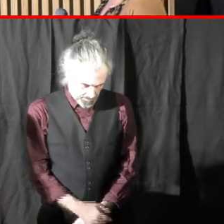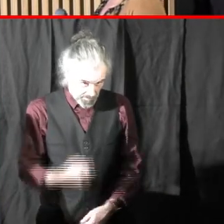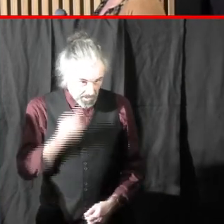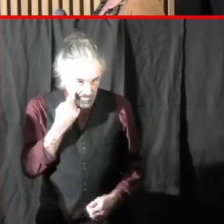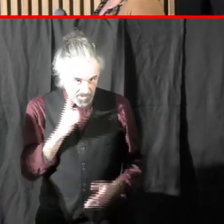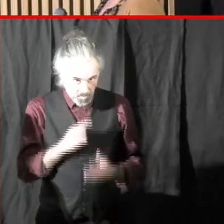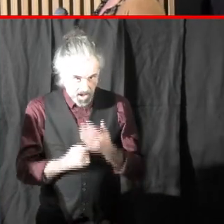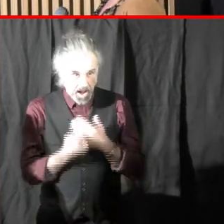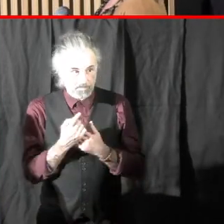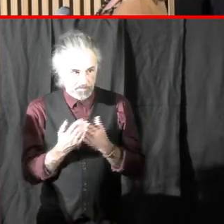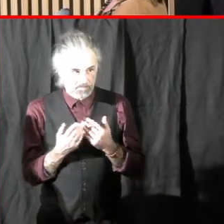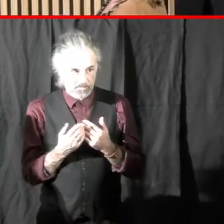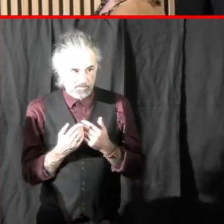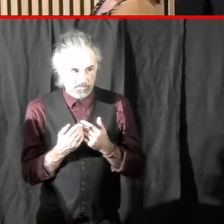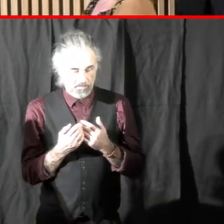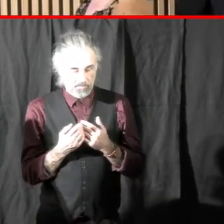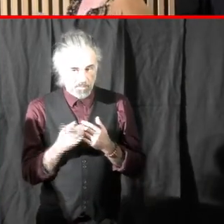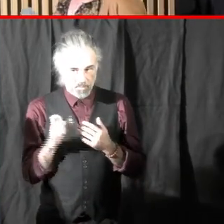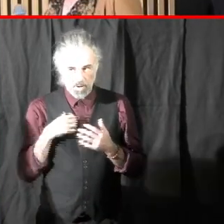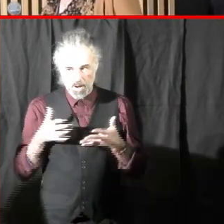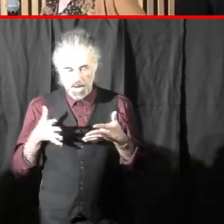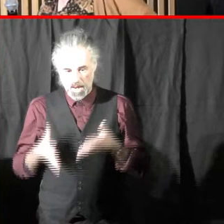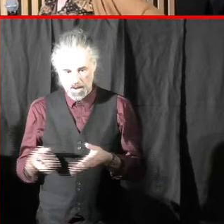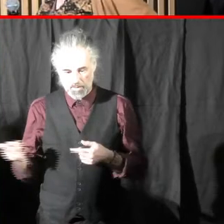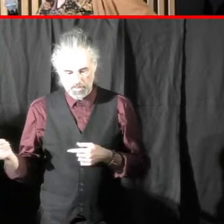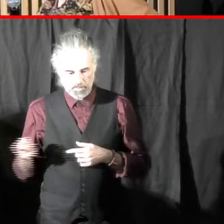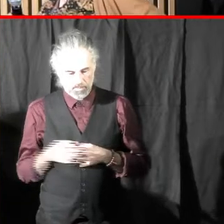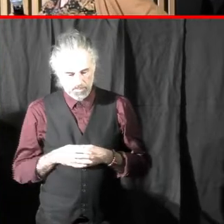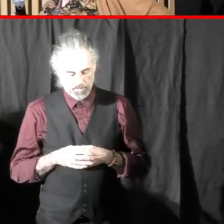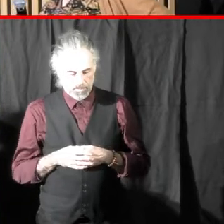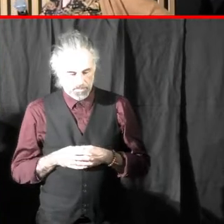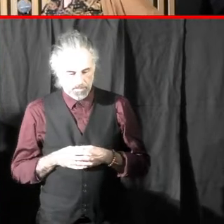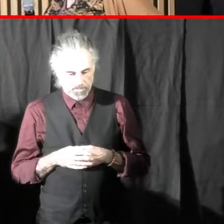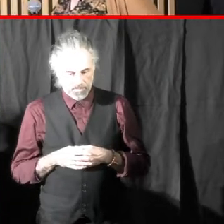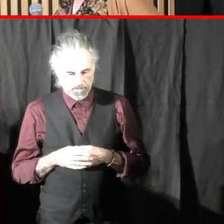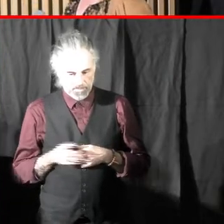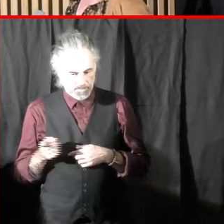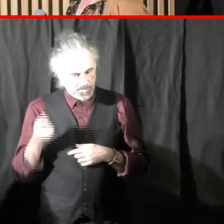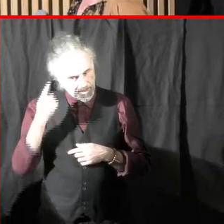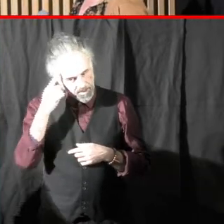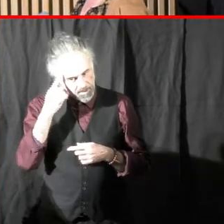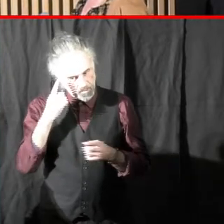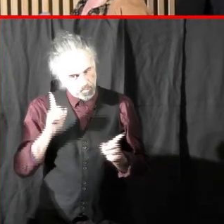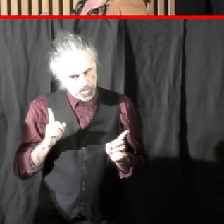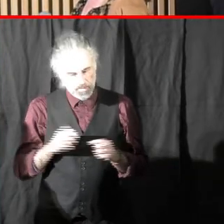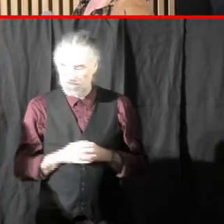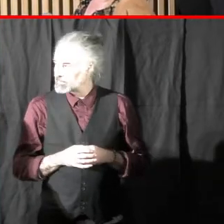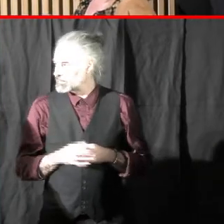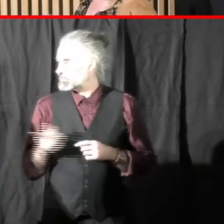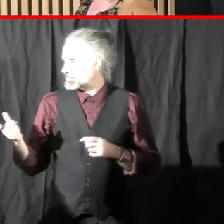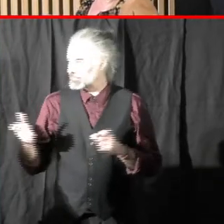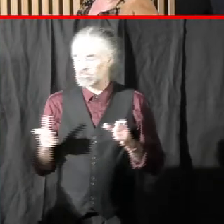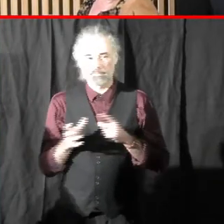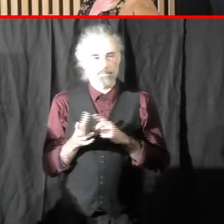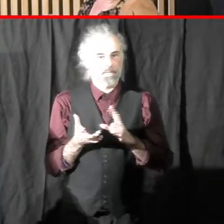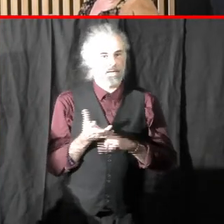And the only thing I'm going to allow you to do is that if you think, Candice, that Candice